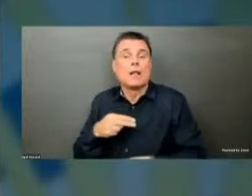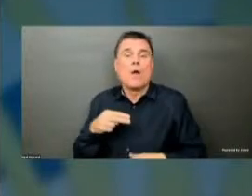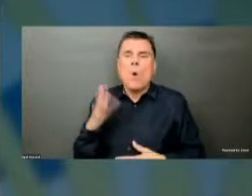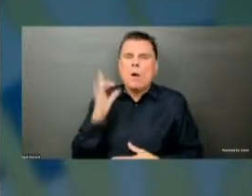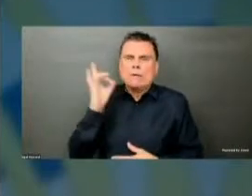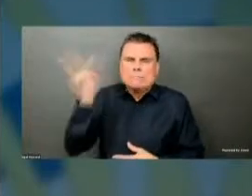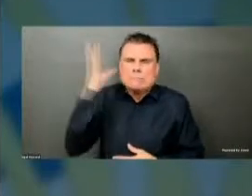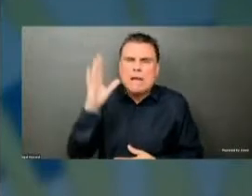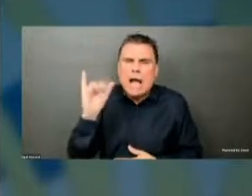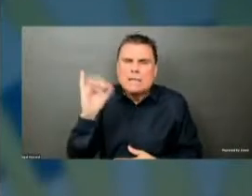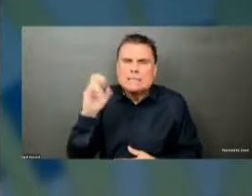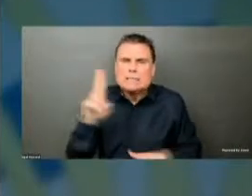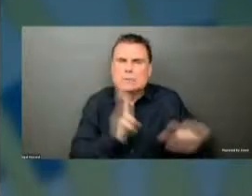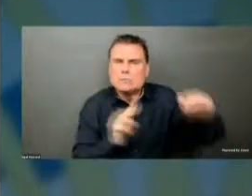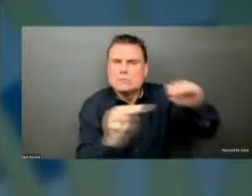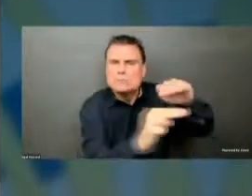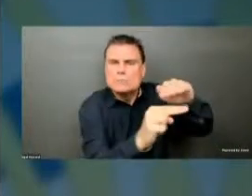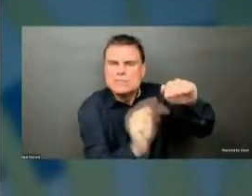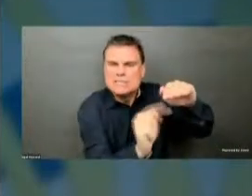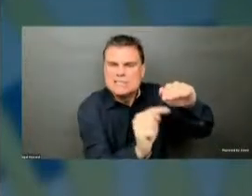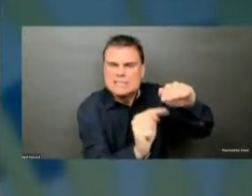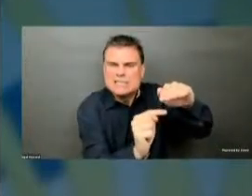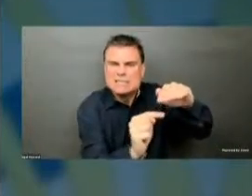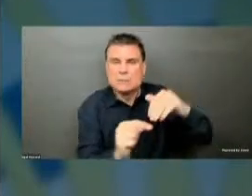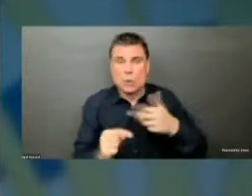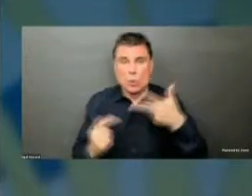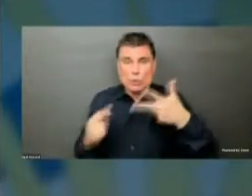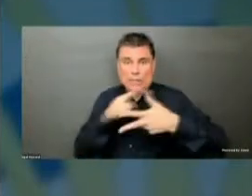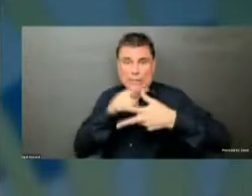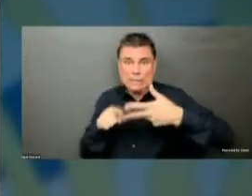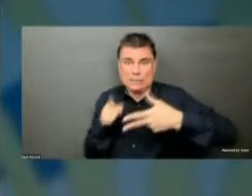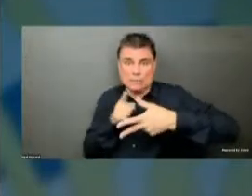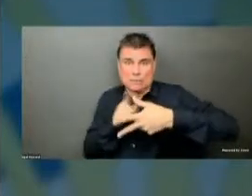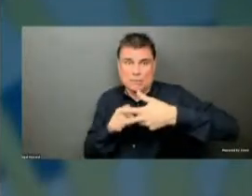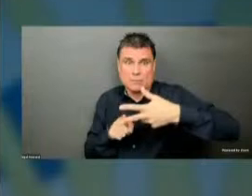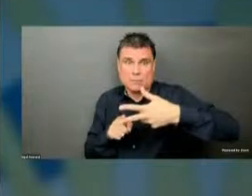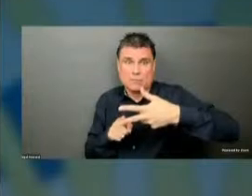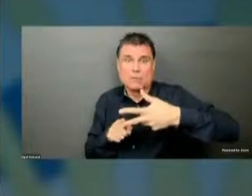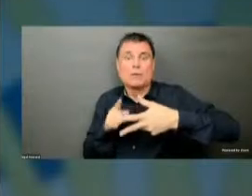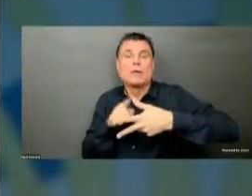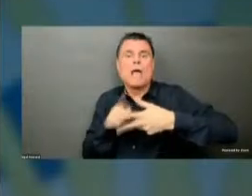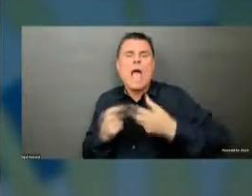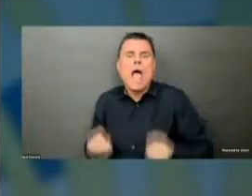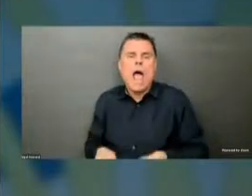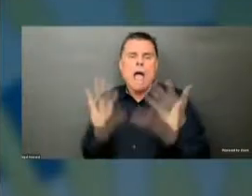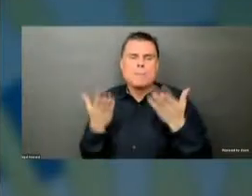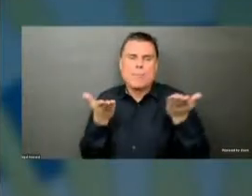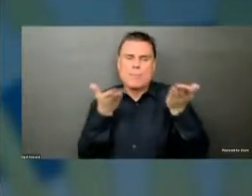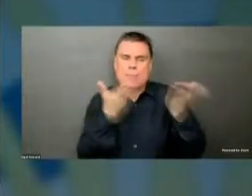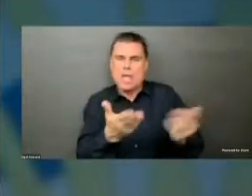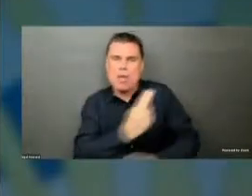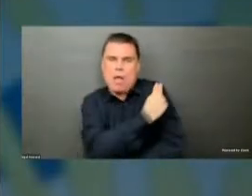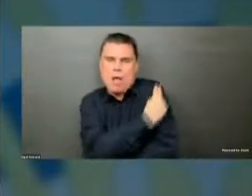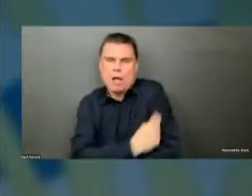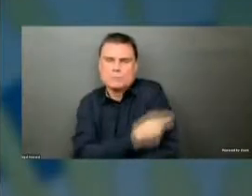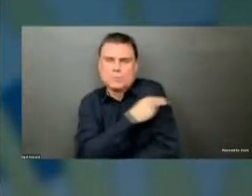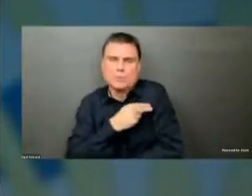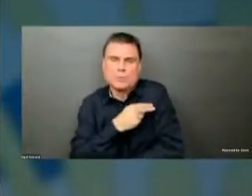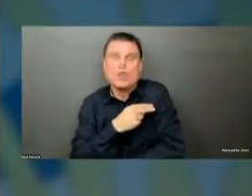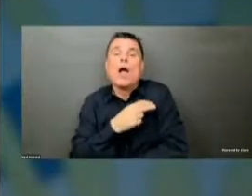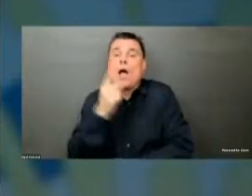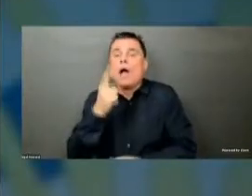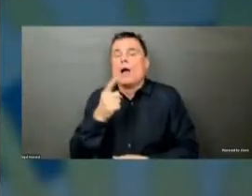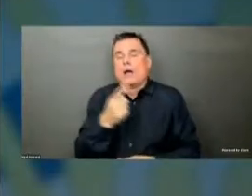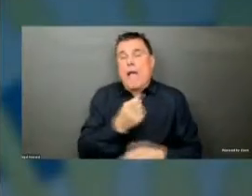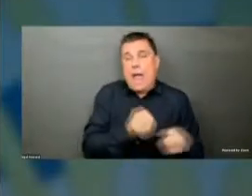daily occupancy per million population, so that puts it in a perspective. And really what it shows us is the impact, the